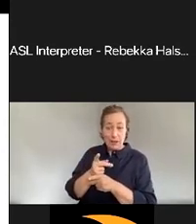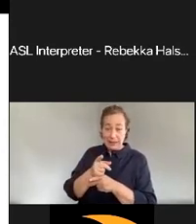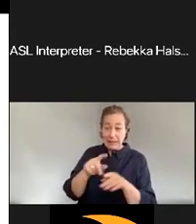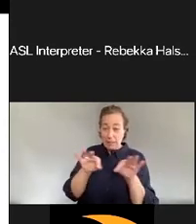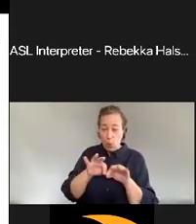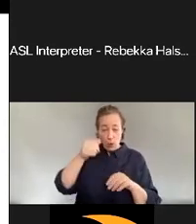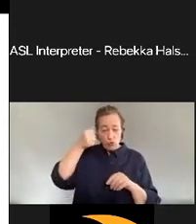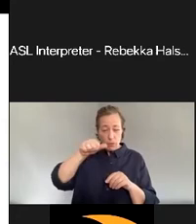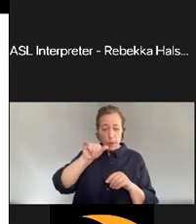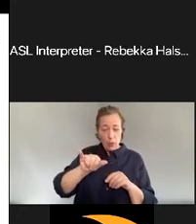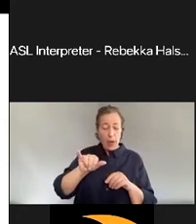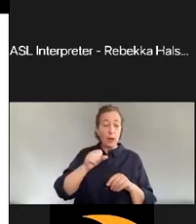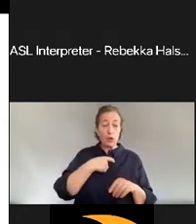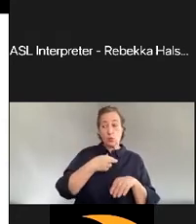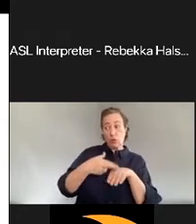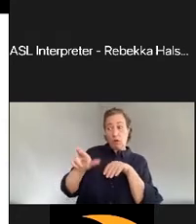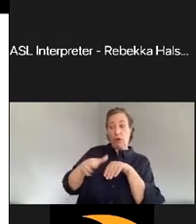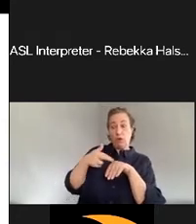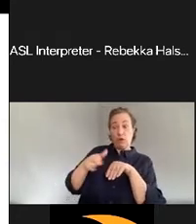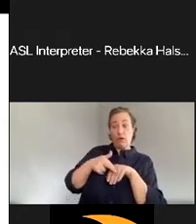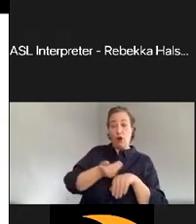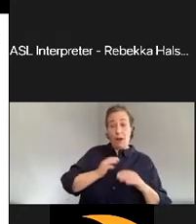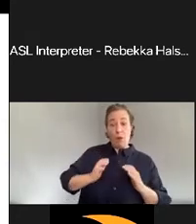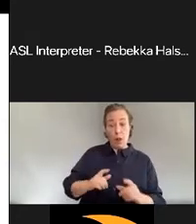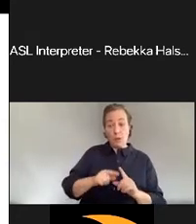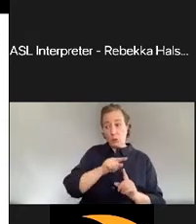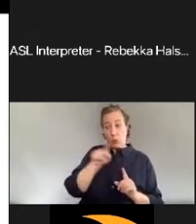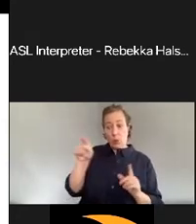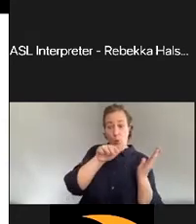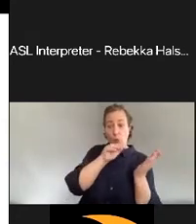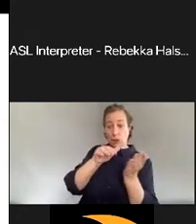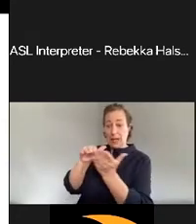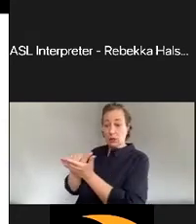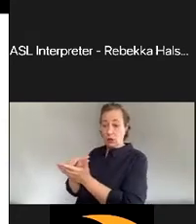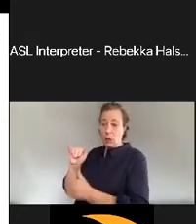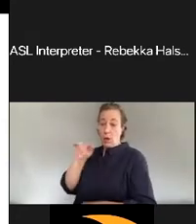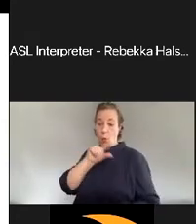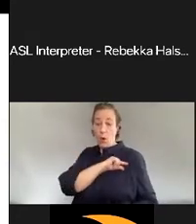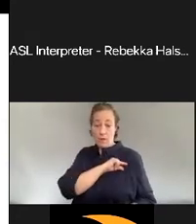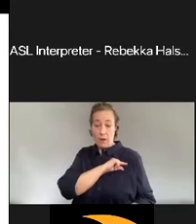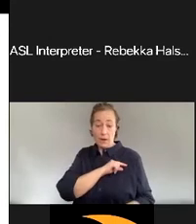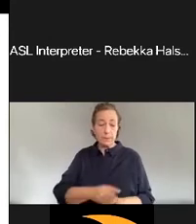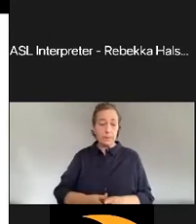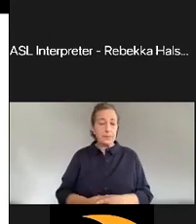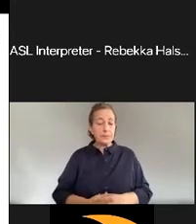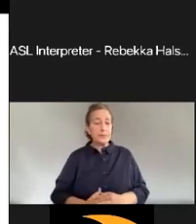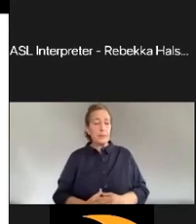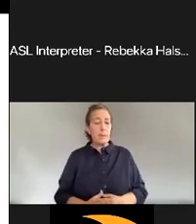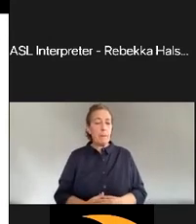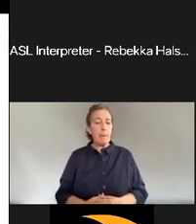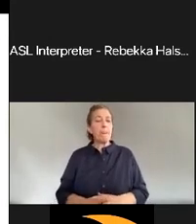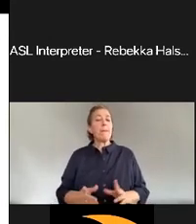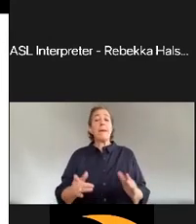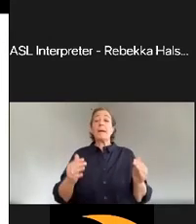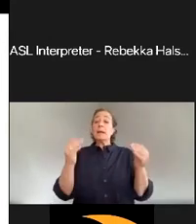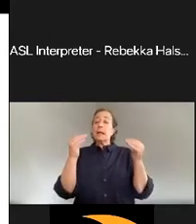our clients in the immigration context to qualified health centers. So I wanted to next talk about